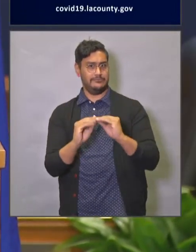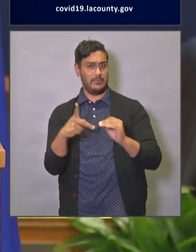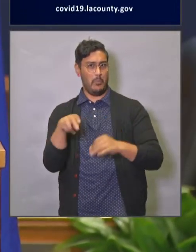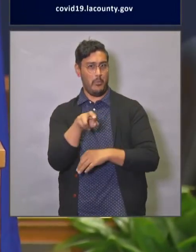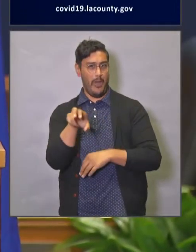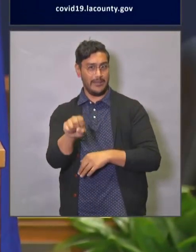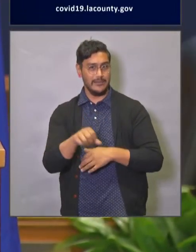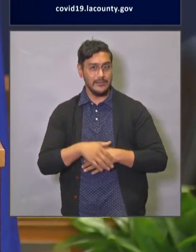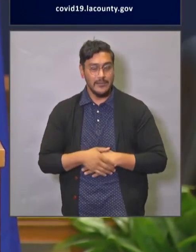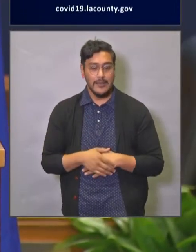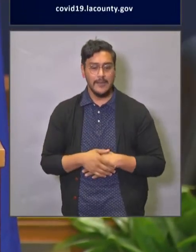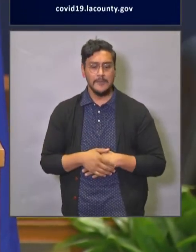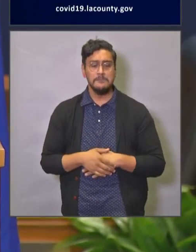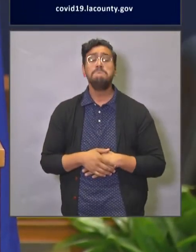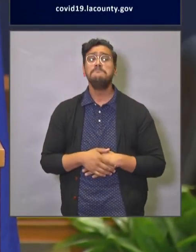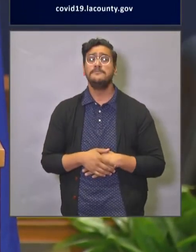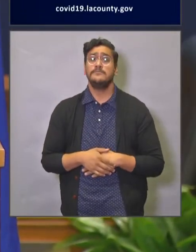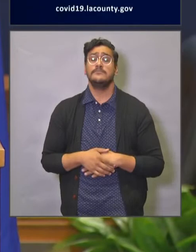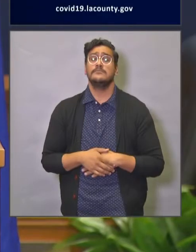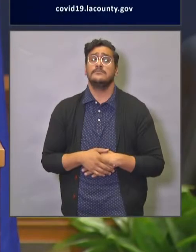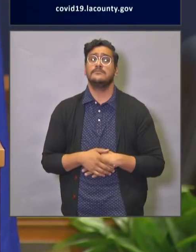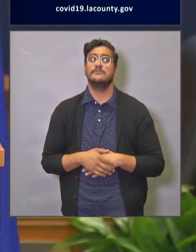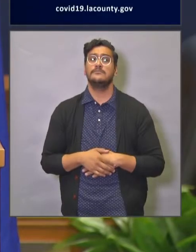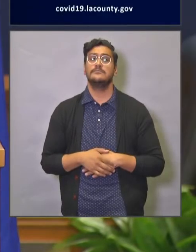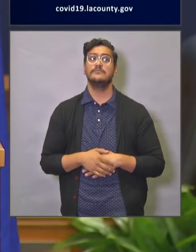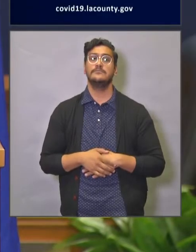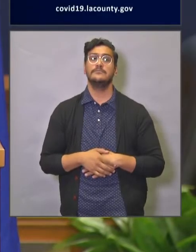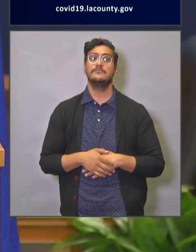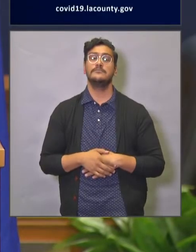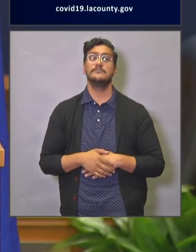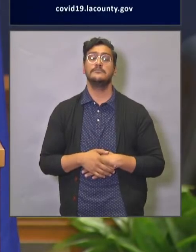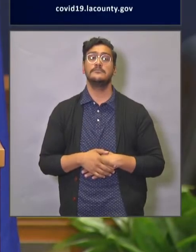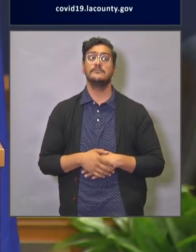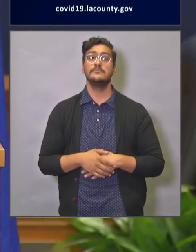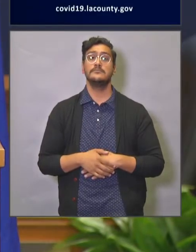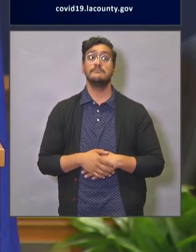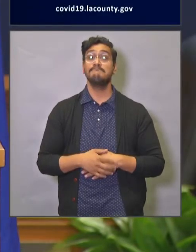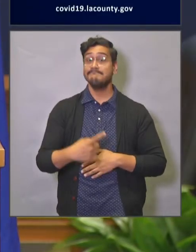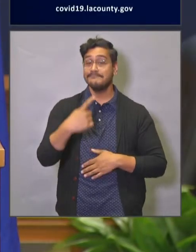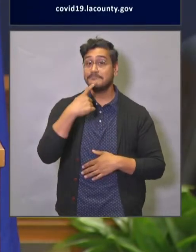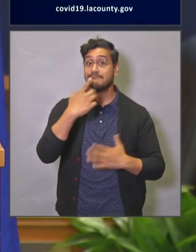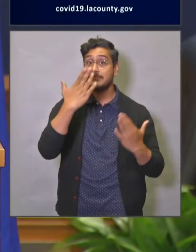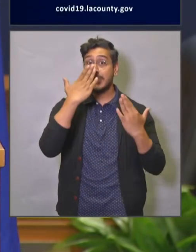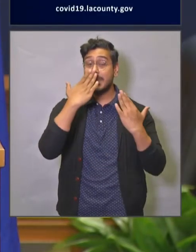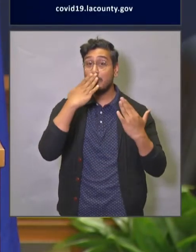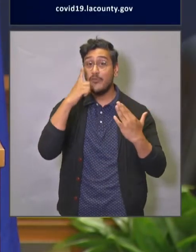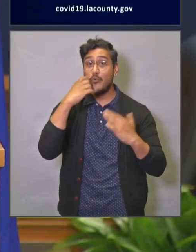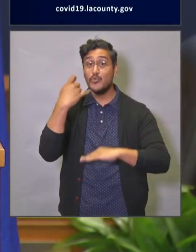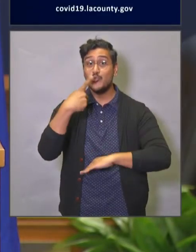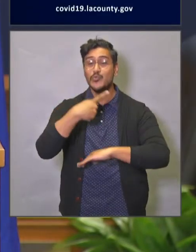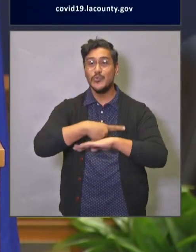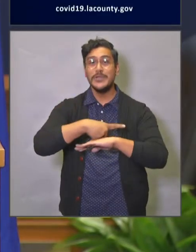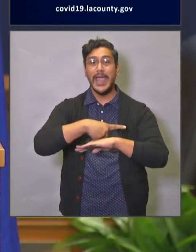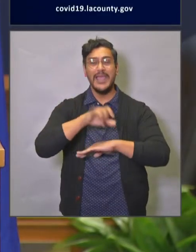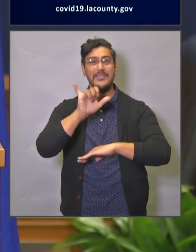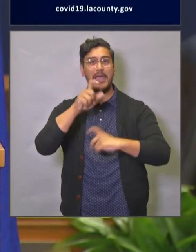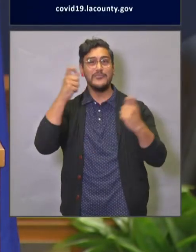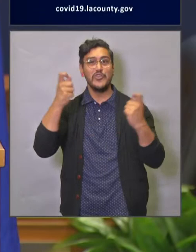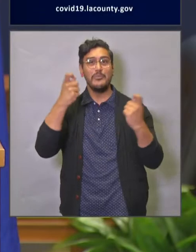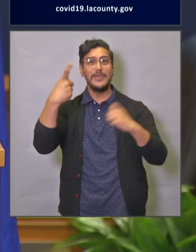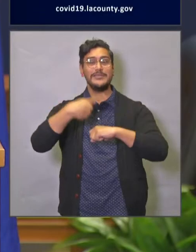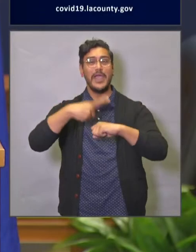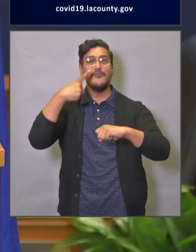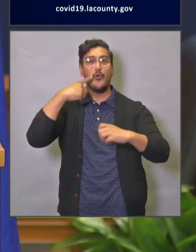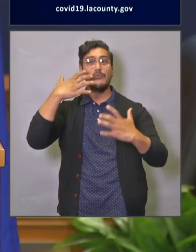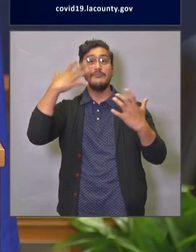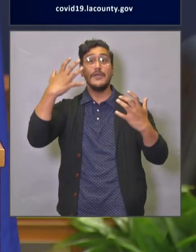Y también les quiero saludar a todos los que están celebrando hoy día el Día del Grito, y también a los